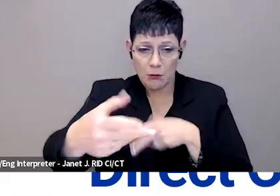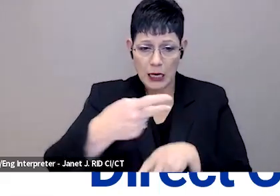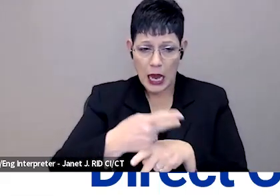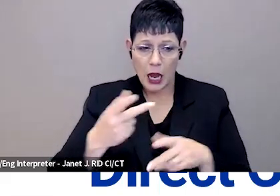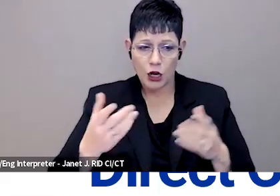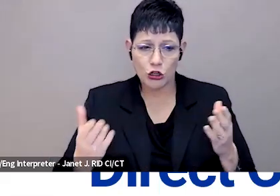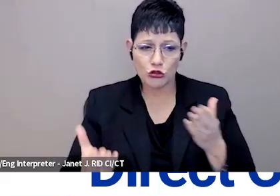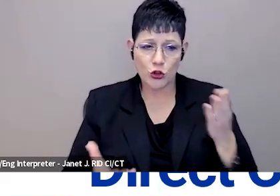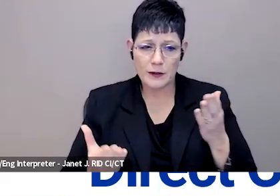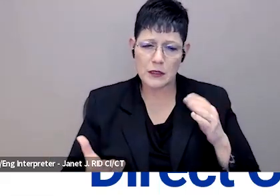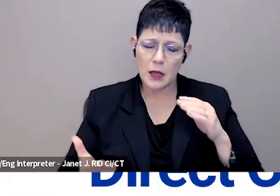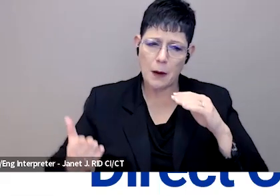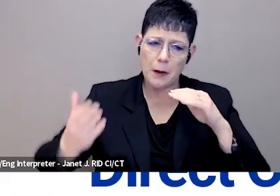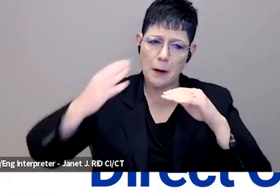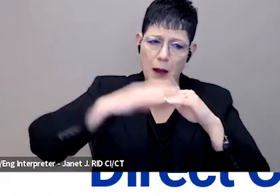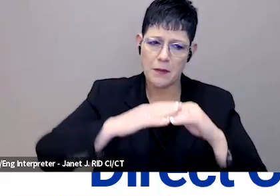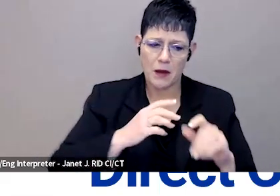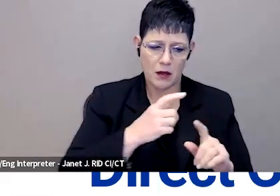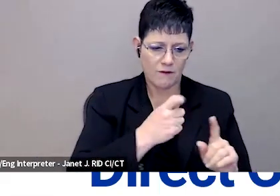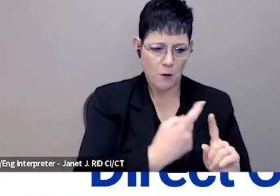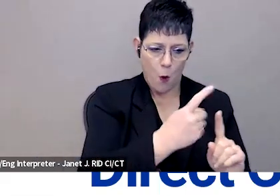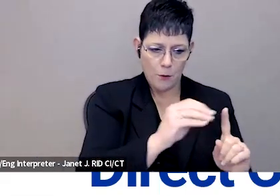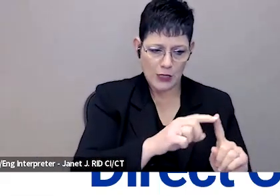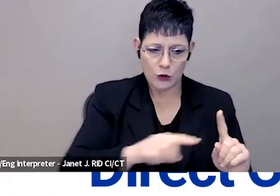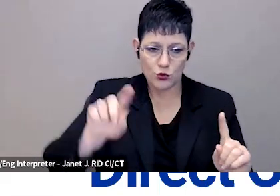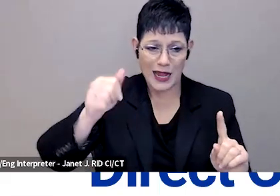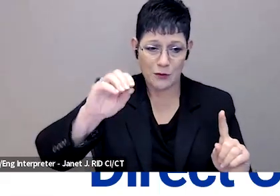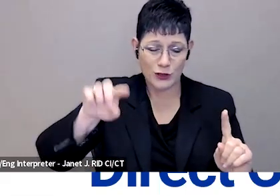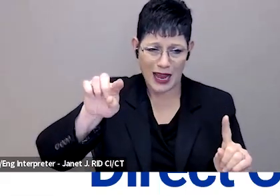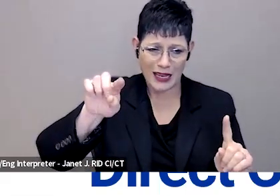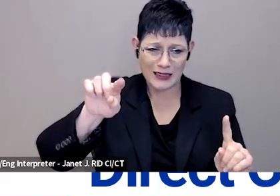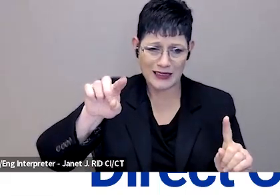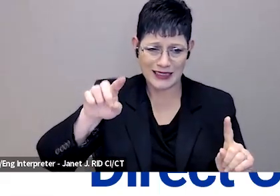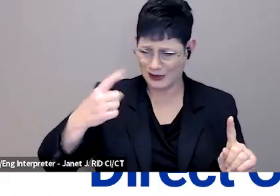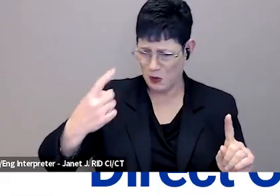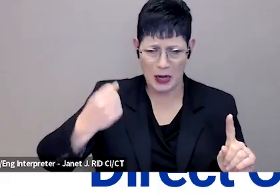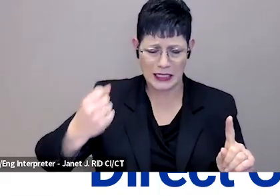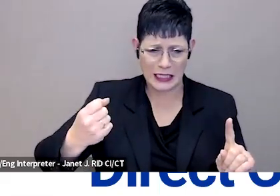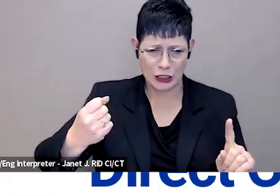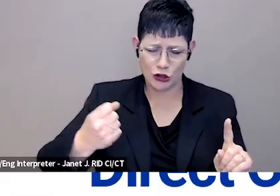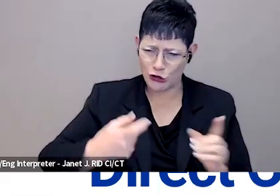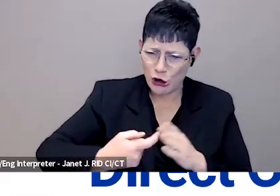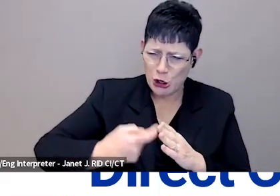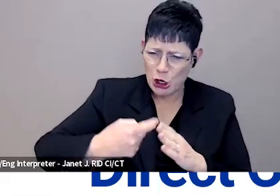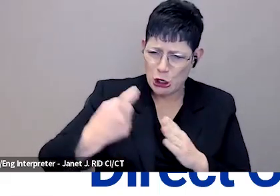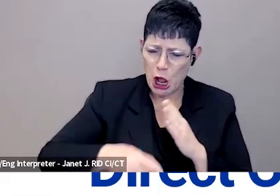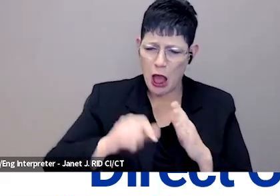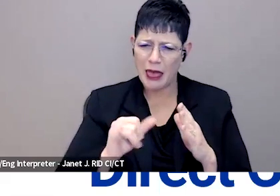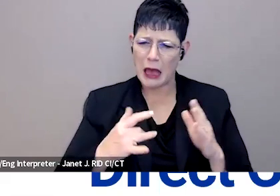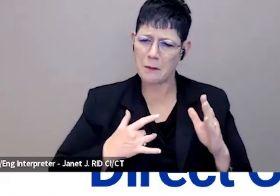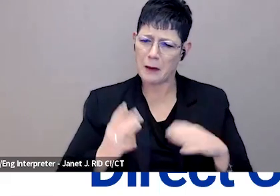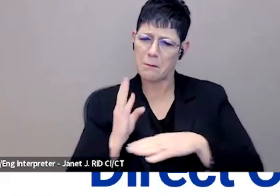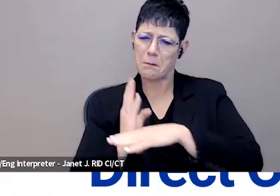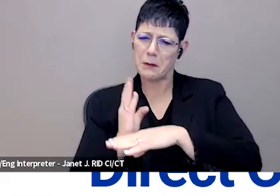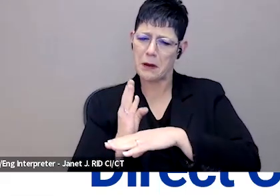to increase from 1 to 10% in the last year alone. And it is the annual median